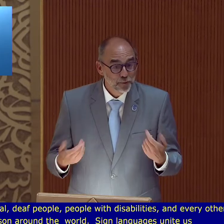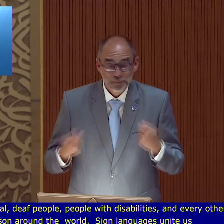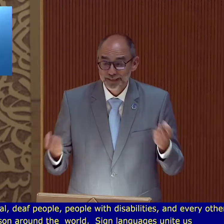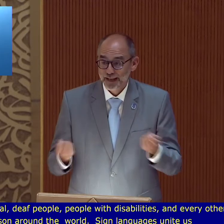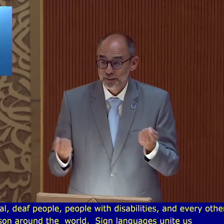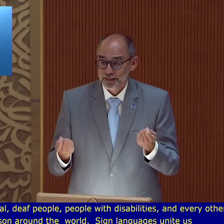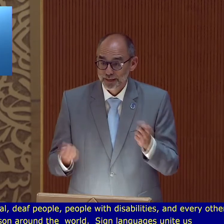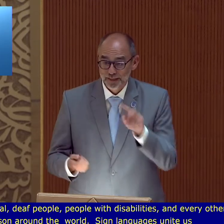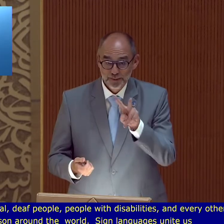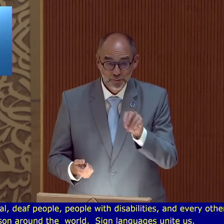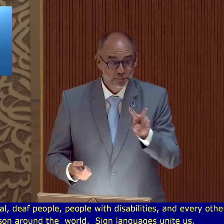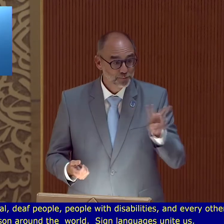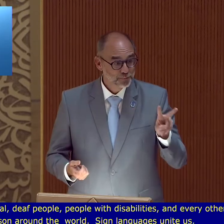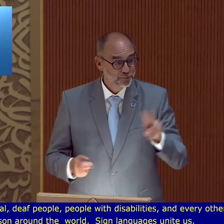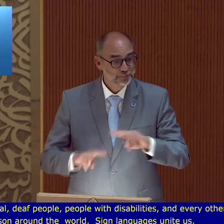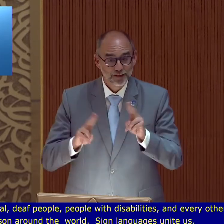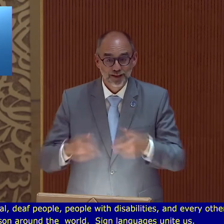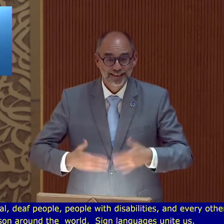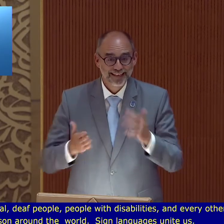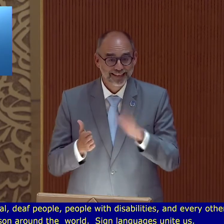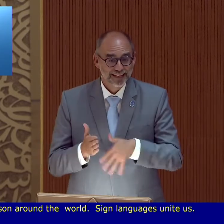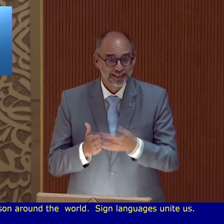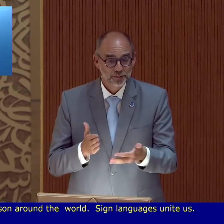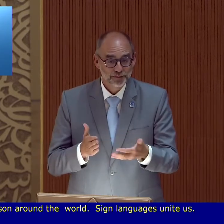Today, we celebrate